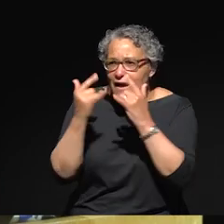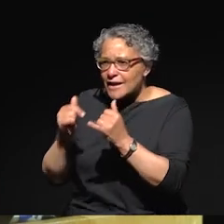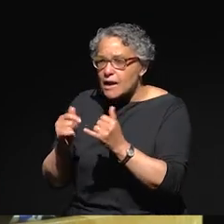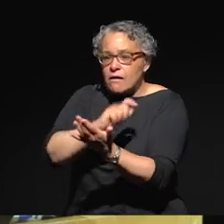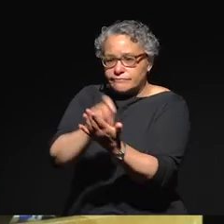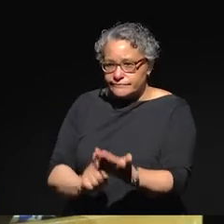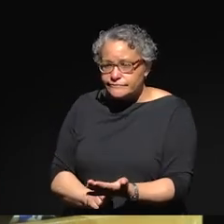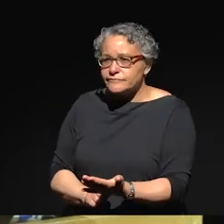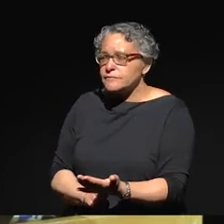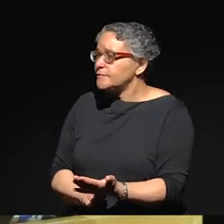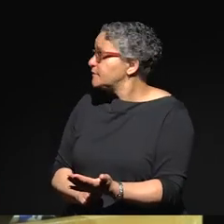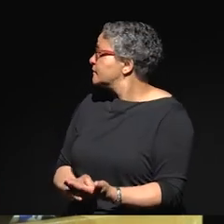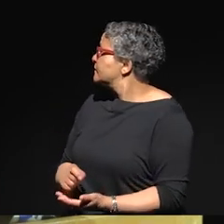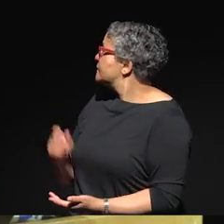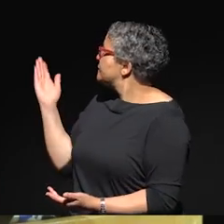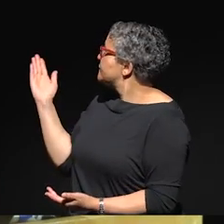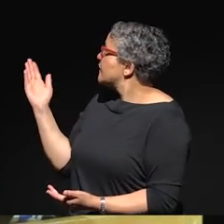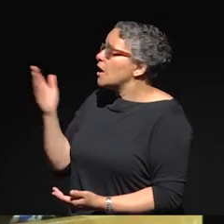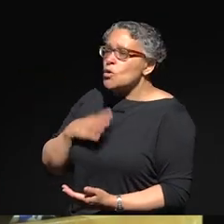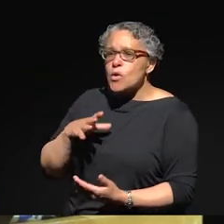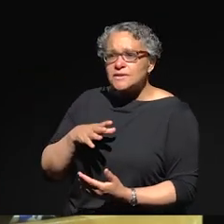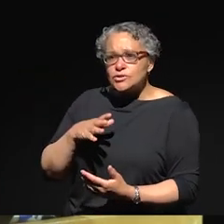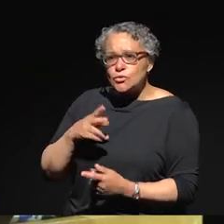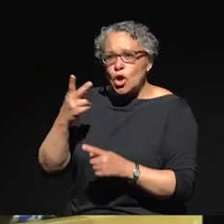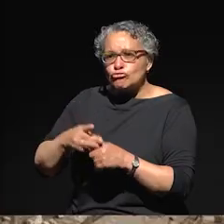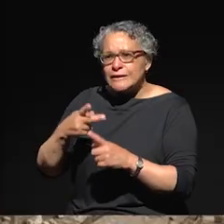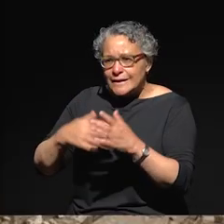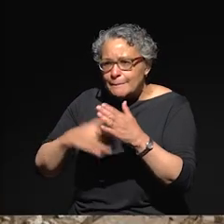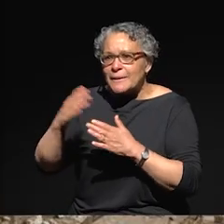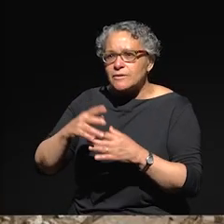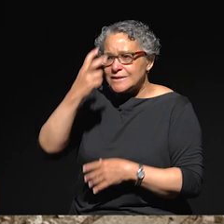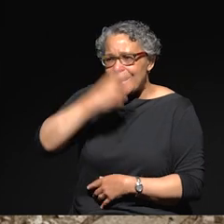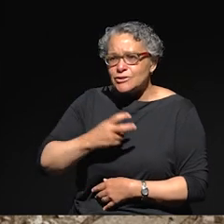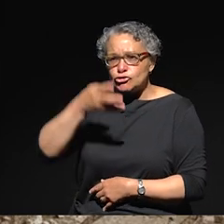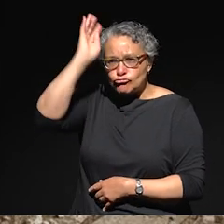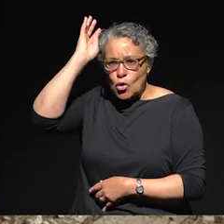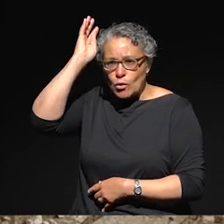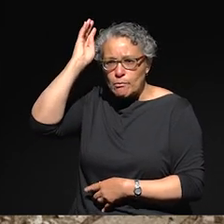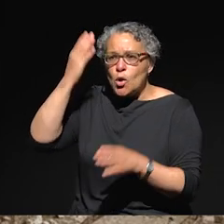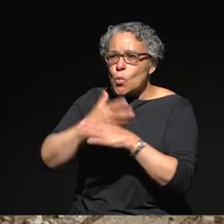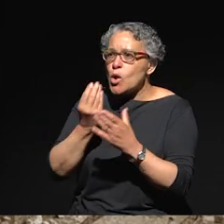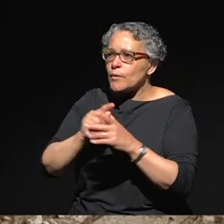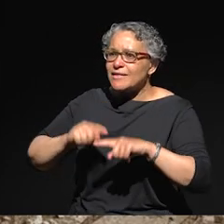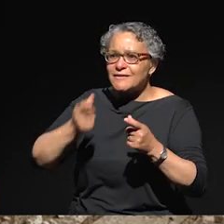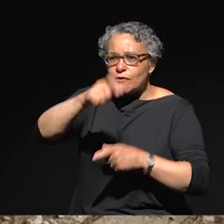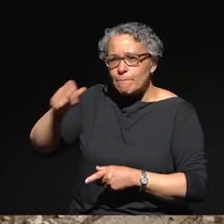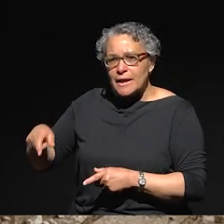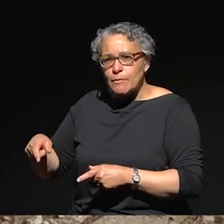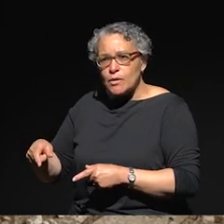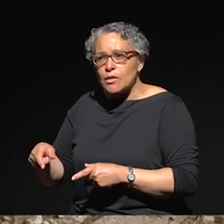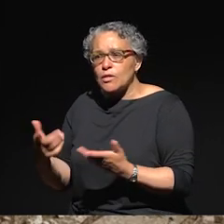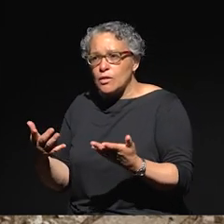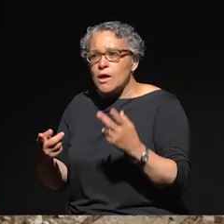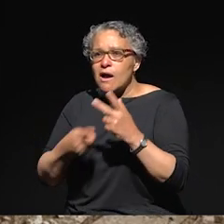plans there were was to reconstruct ancient Rome, to create a map of what it would have looked like. And he was working with a variety of people, including Baldassare Peruzzi,